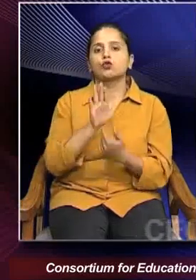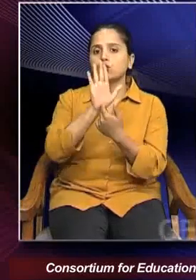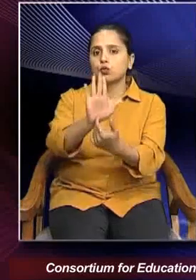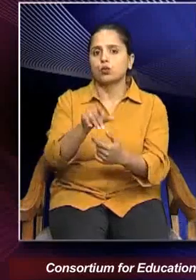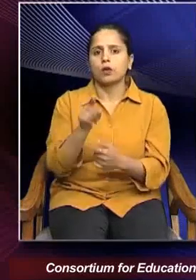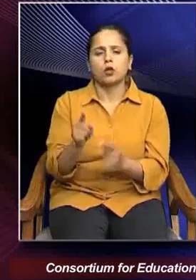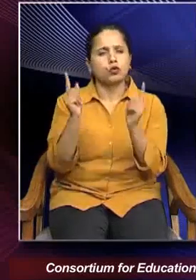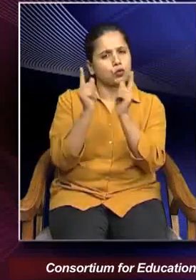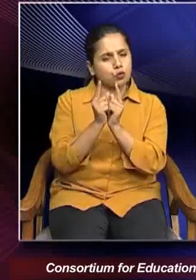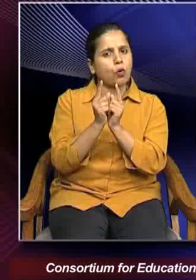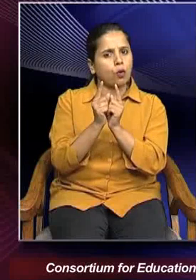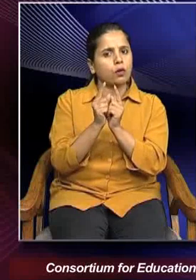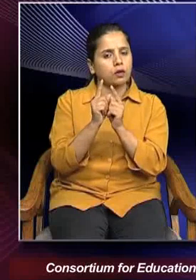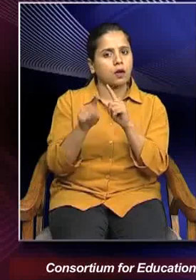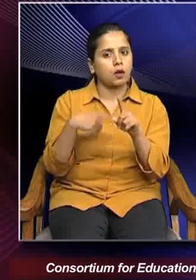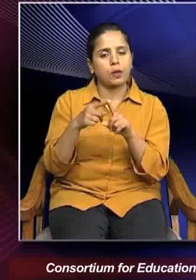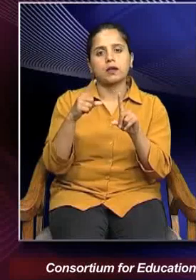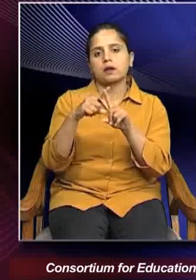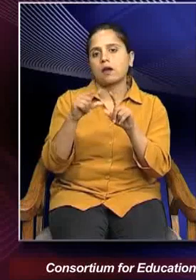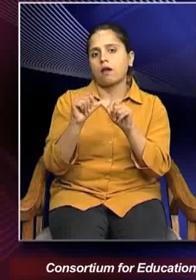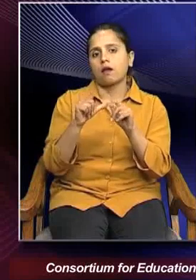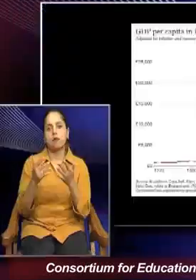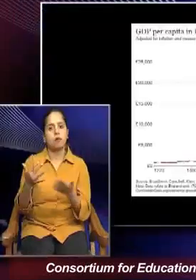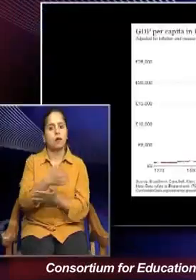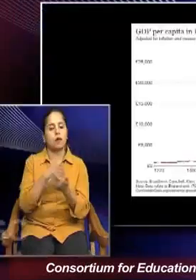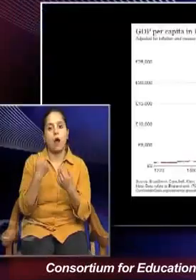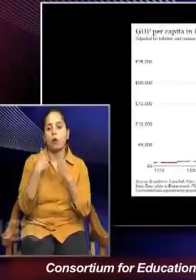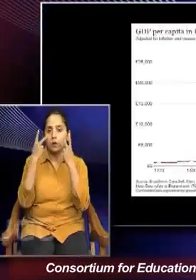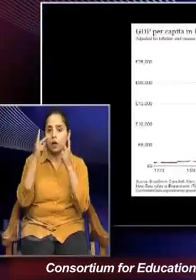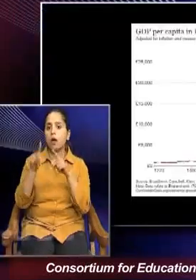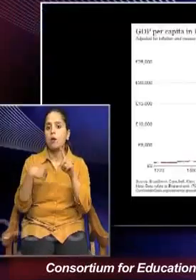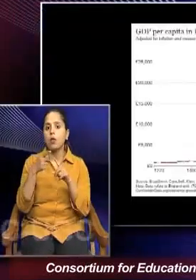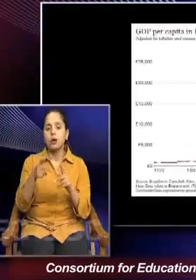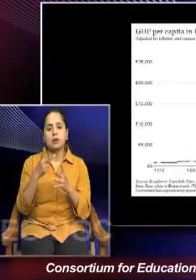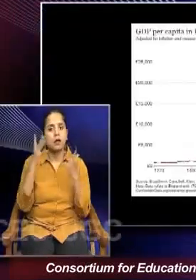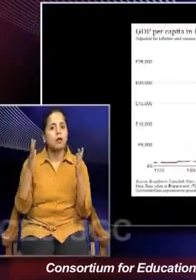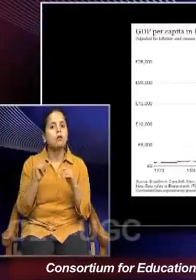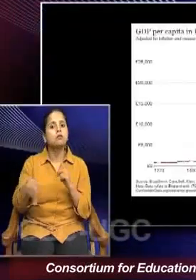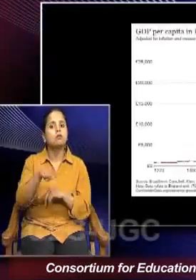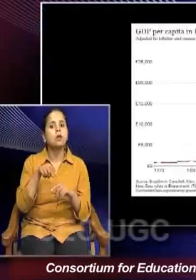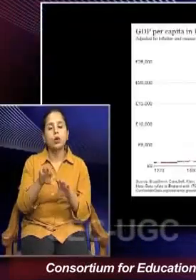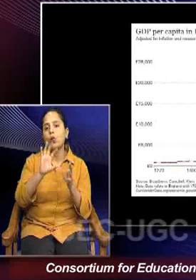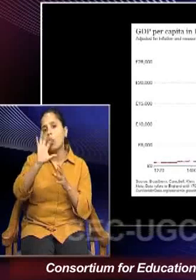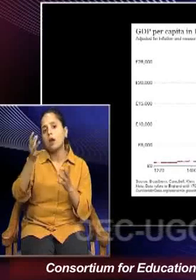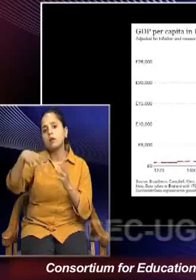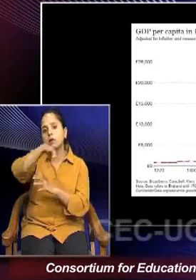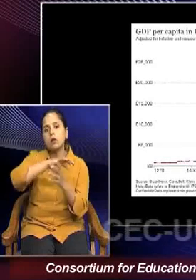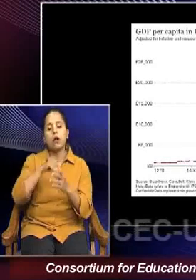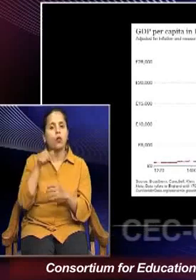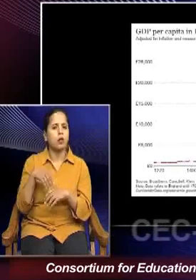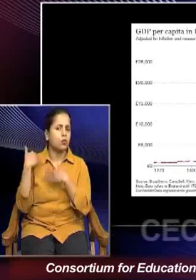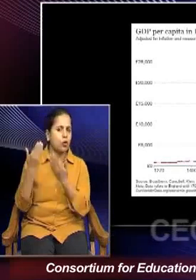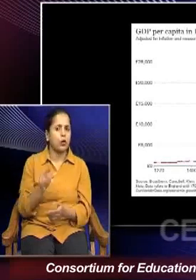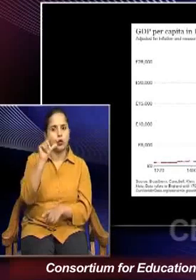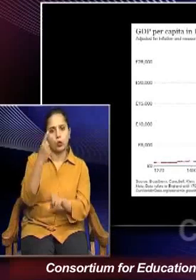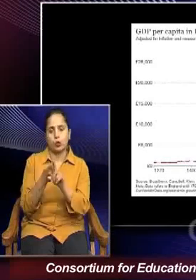very brief data where we are looking at one of the most prosperous country in the world for a long time, the United